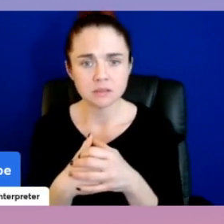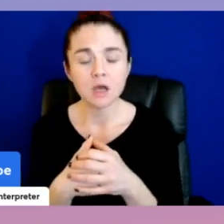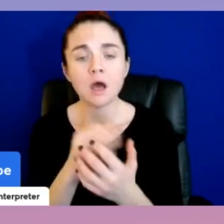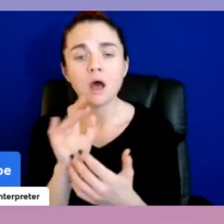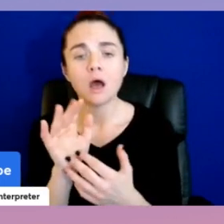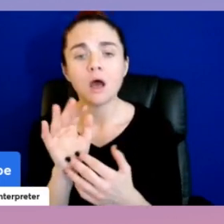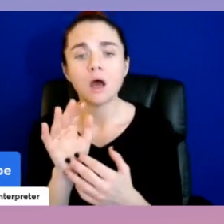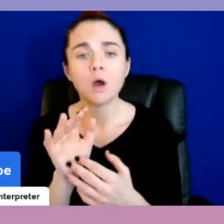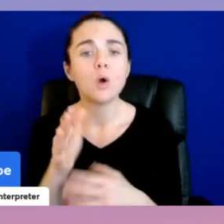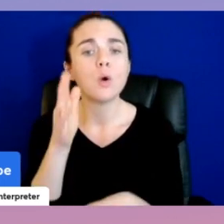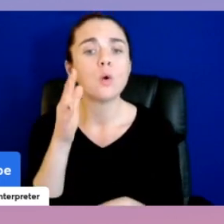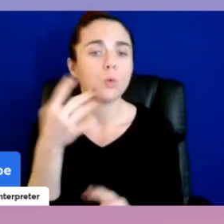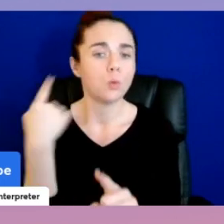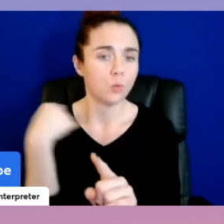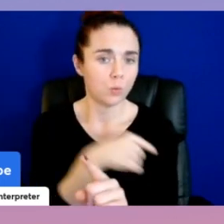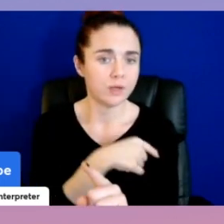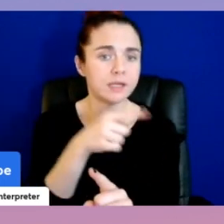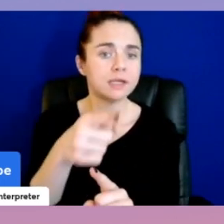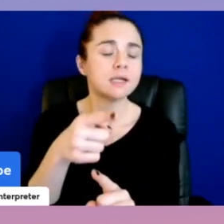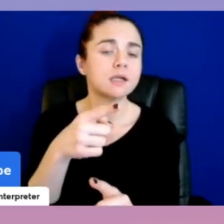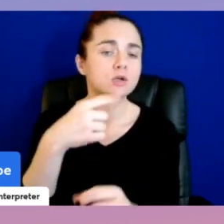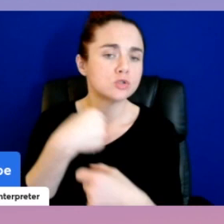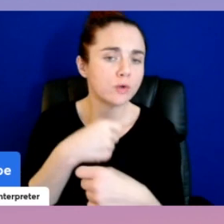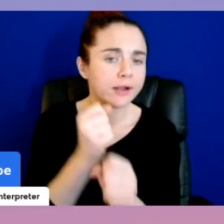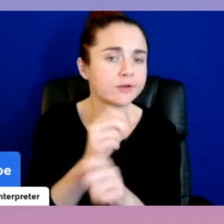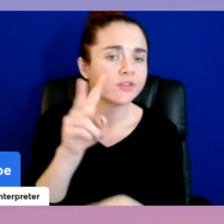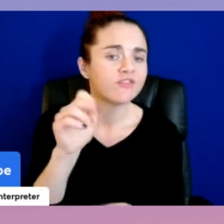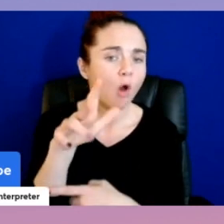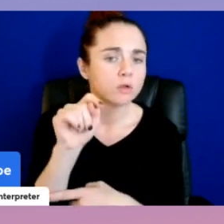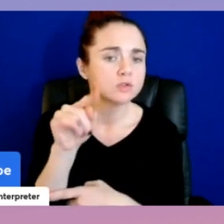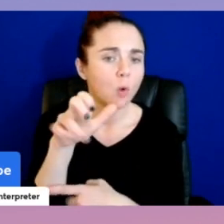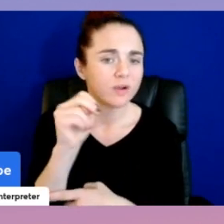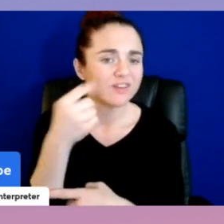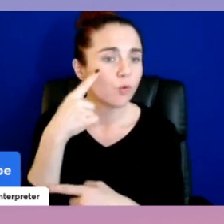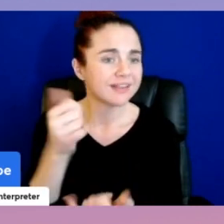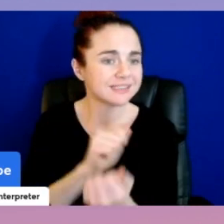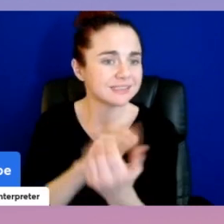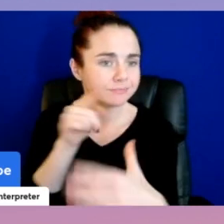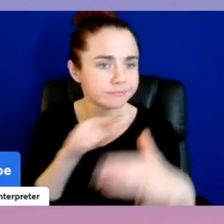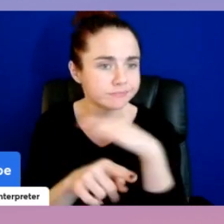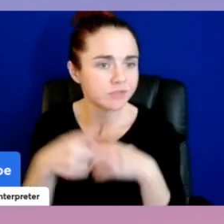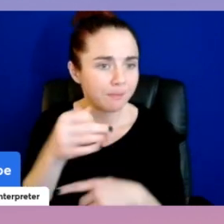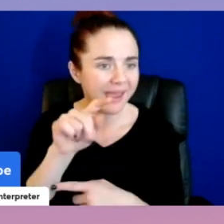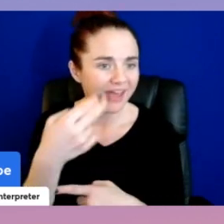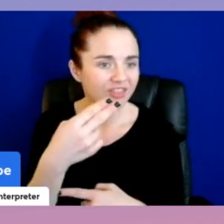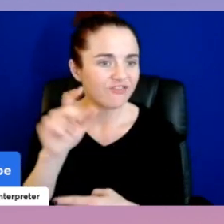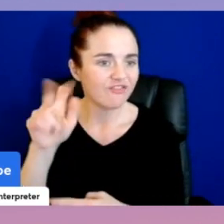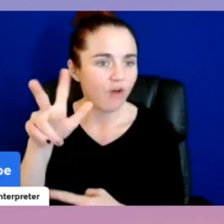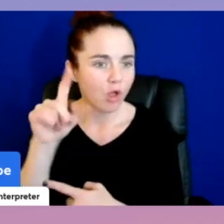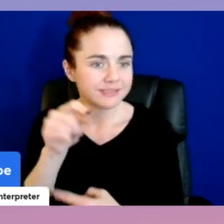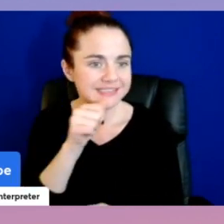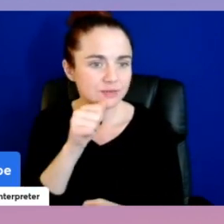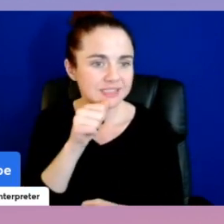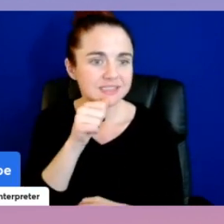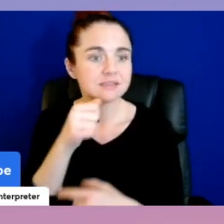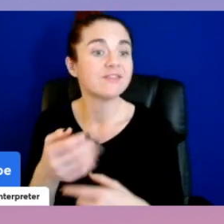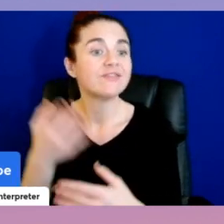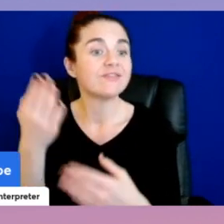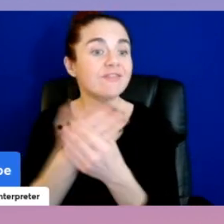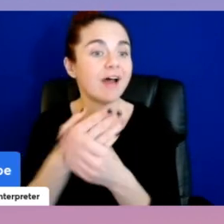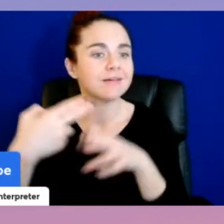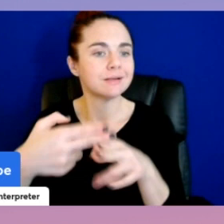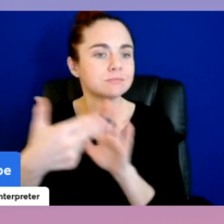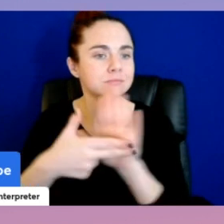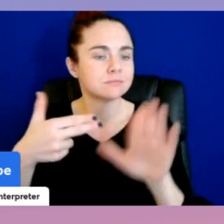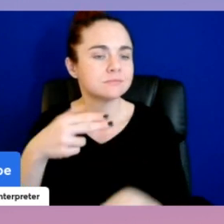here's where we render the Vault token in this particular path, app secrets, and under the file called token, and we'll see it in the